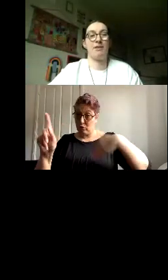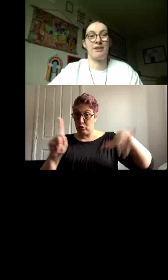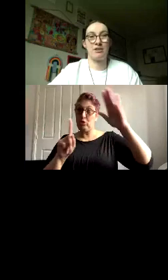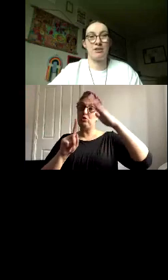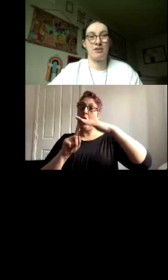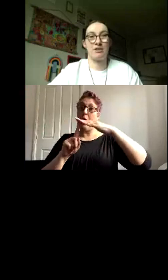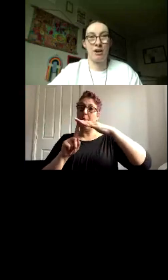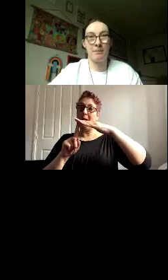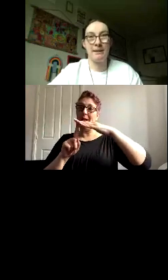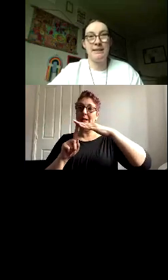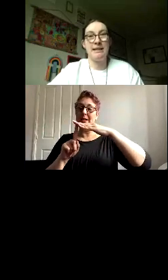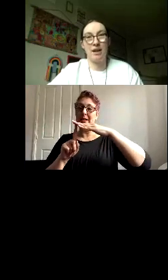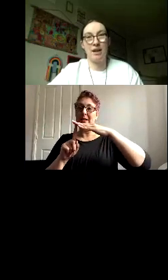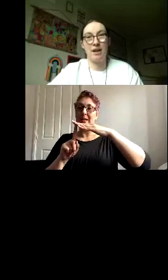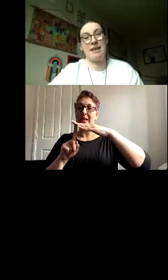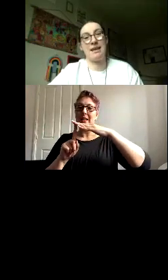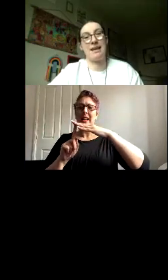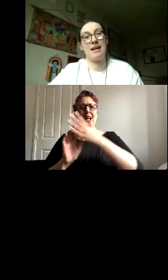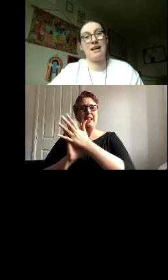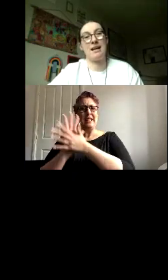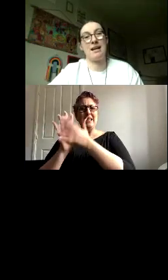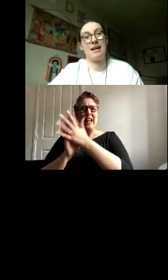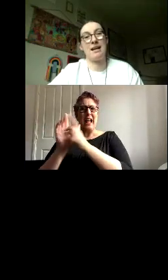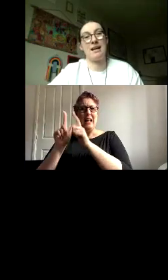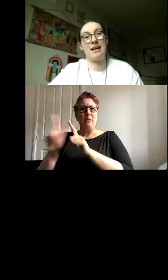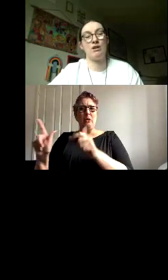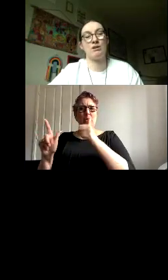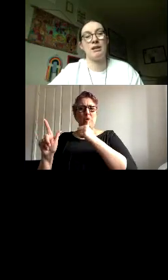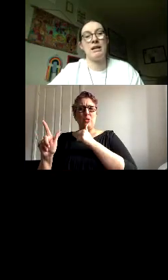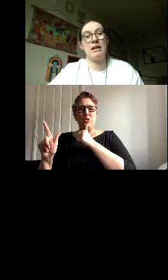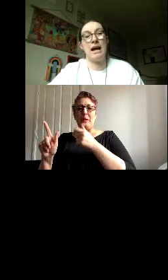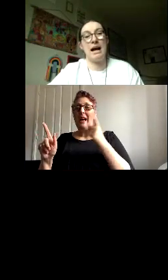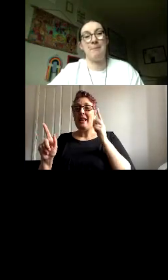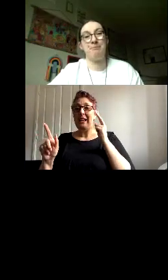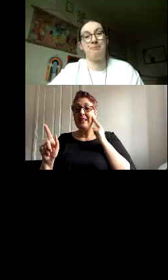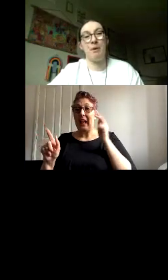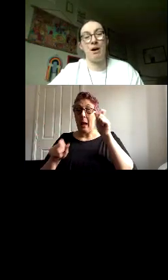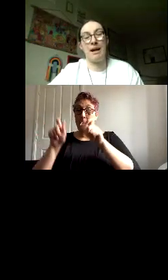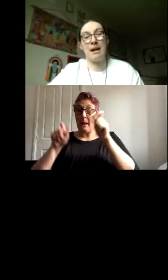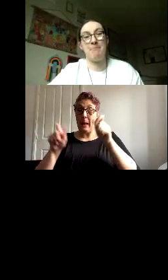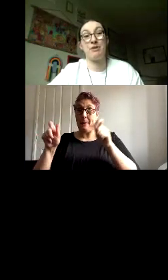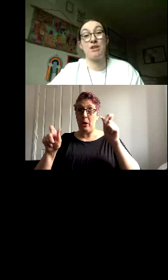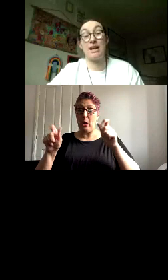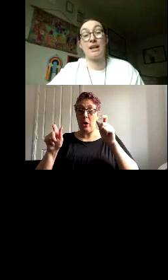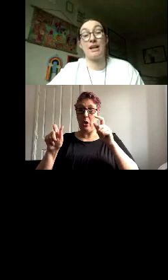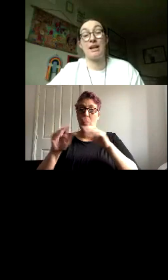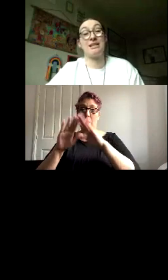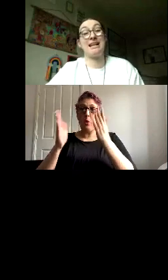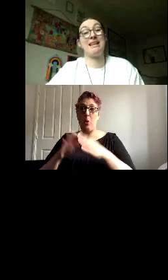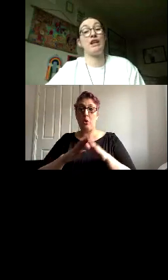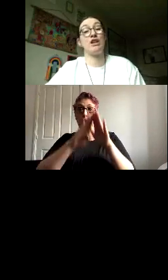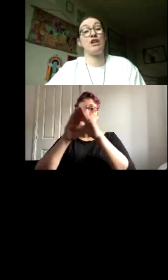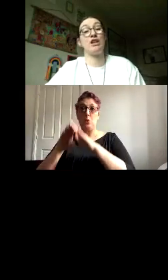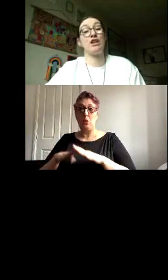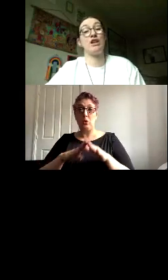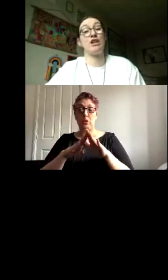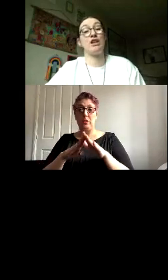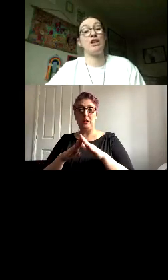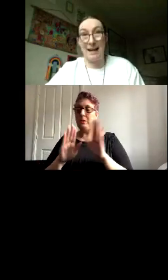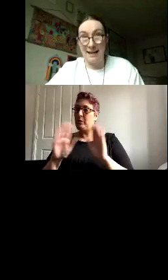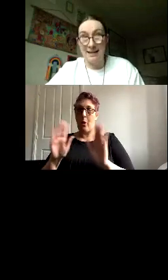so British Sign Language is the sign language used by most sign language users in the